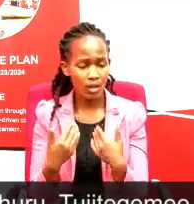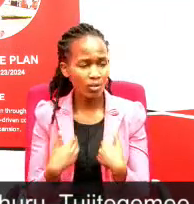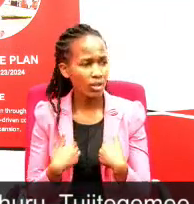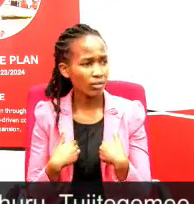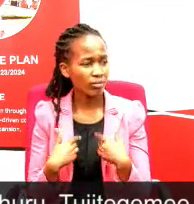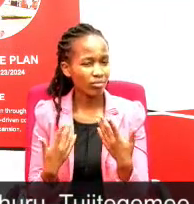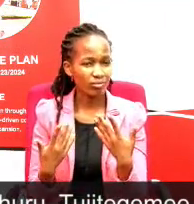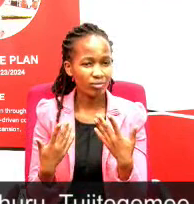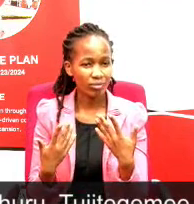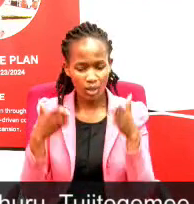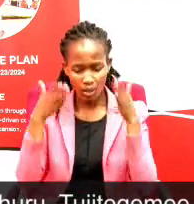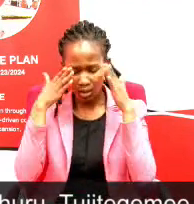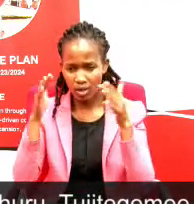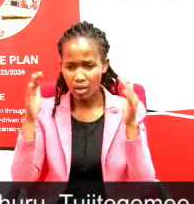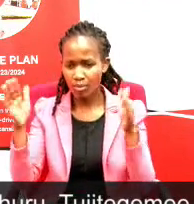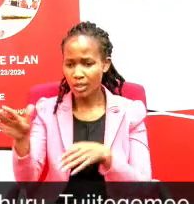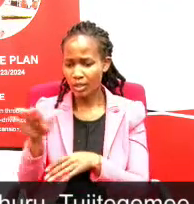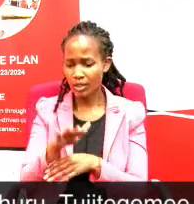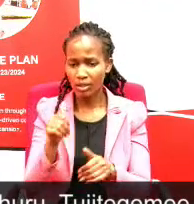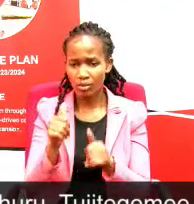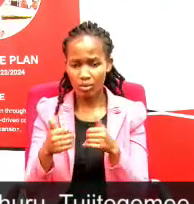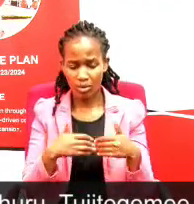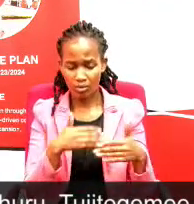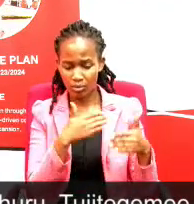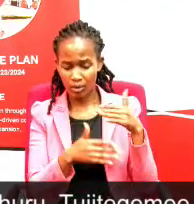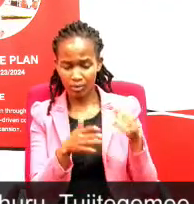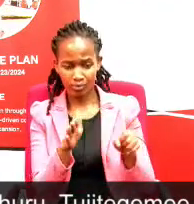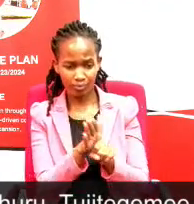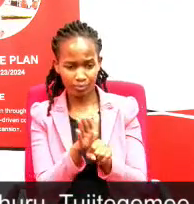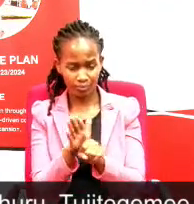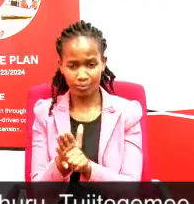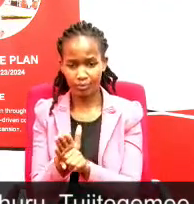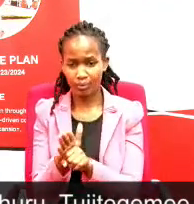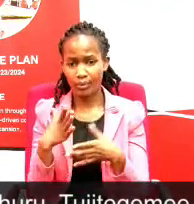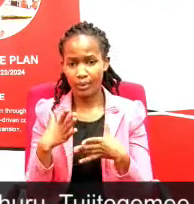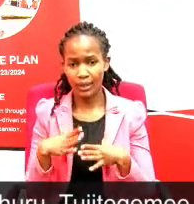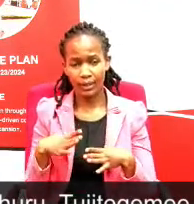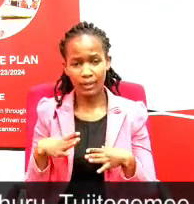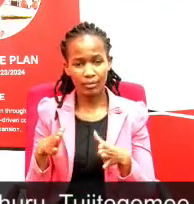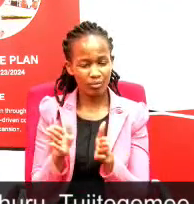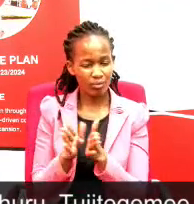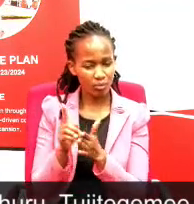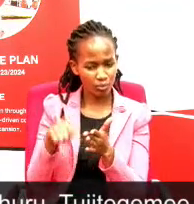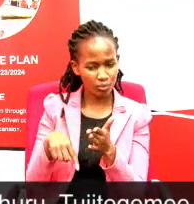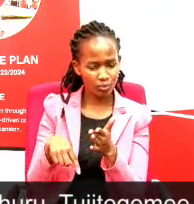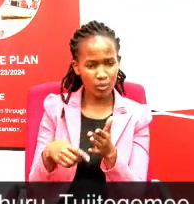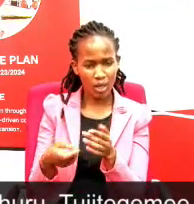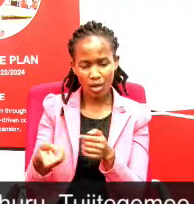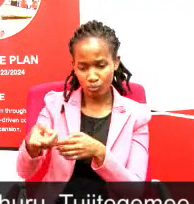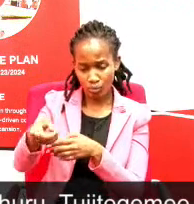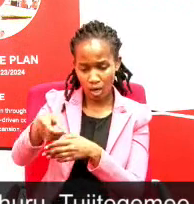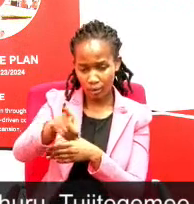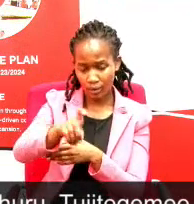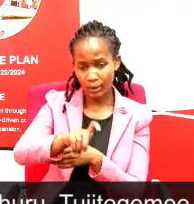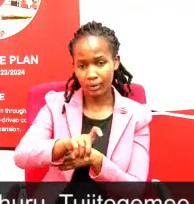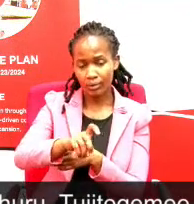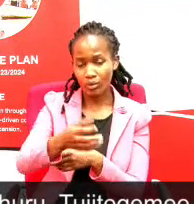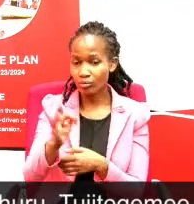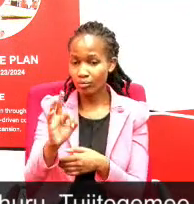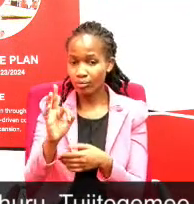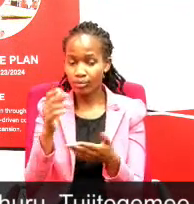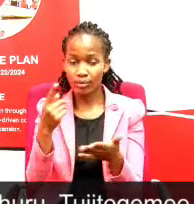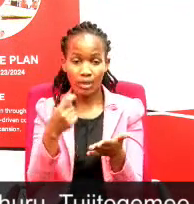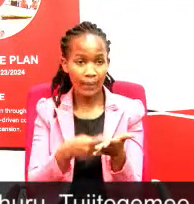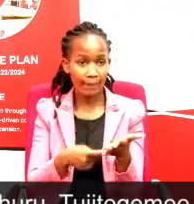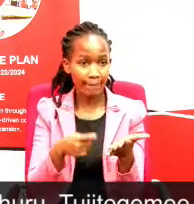area that has many porous borders with an element of expansion of tax